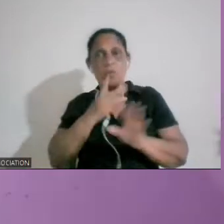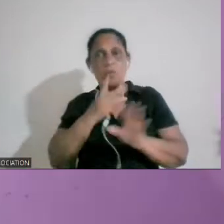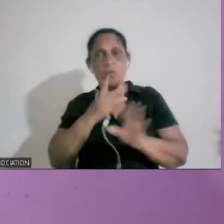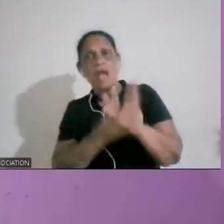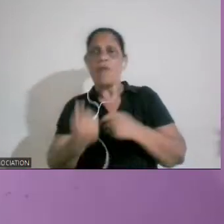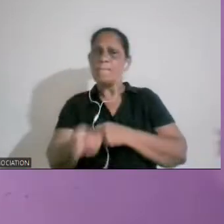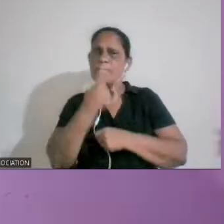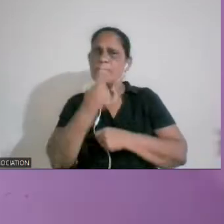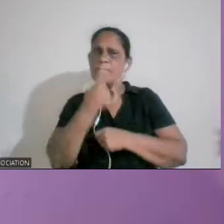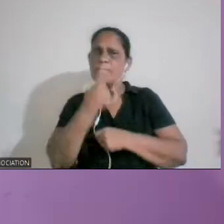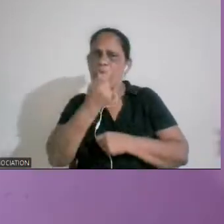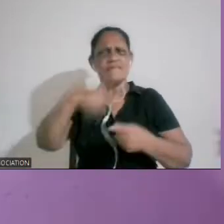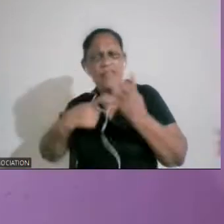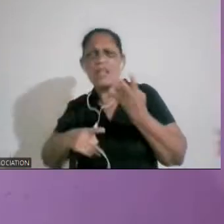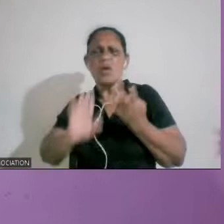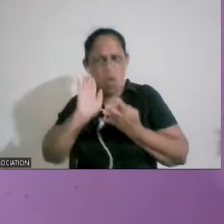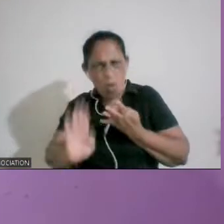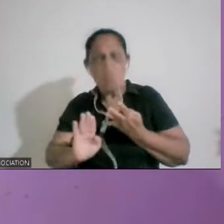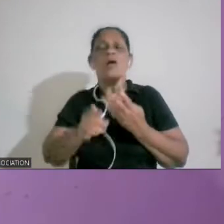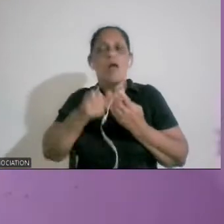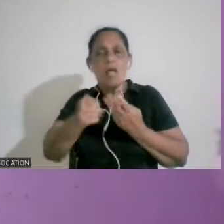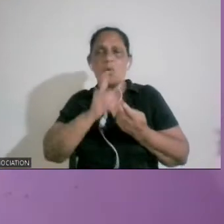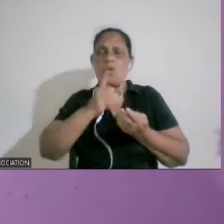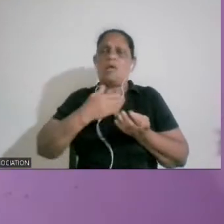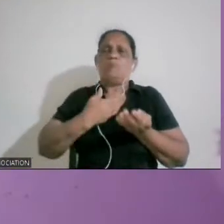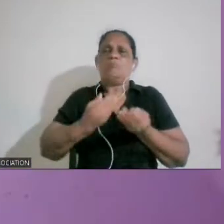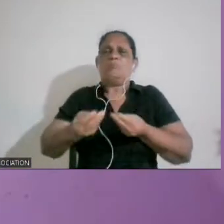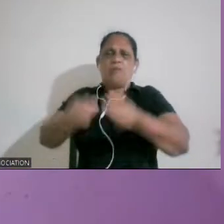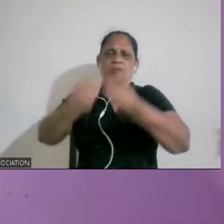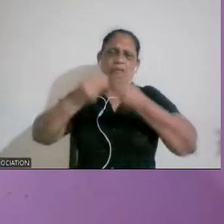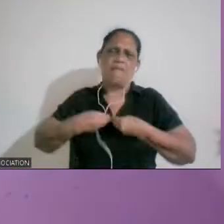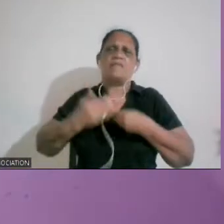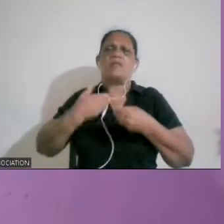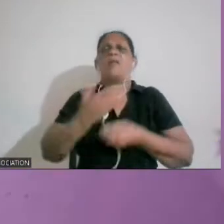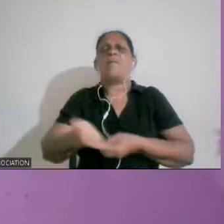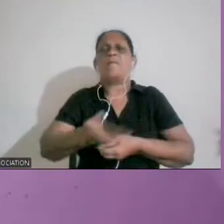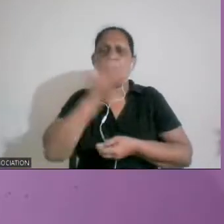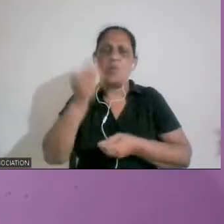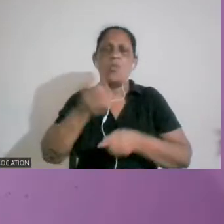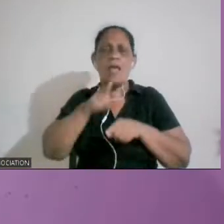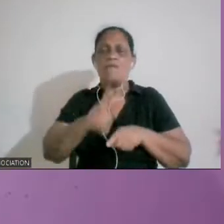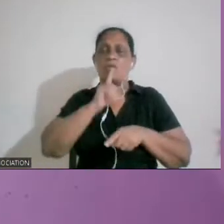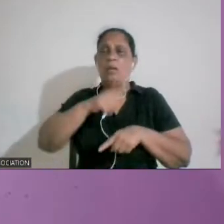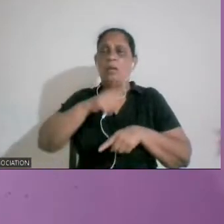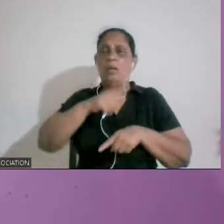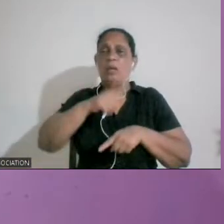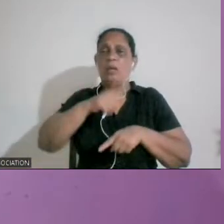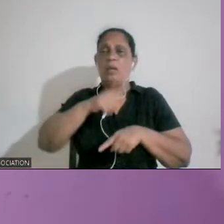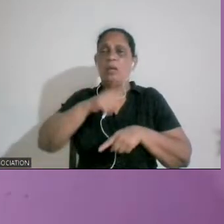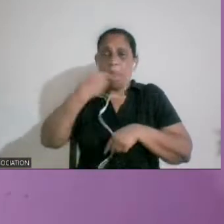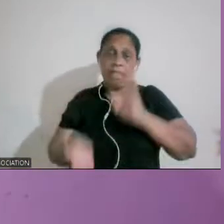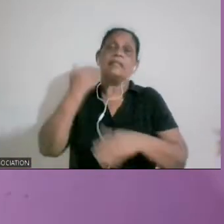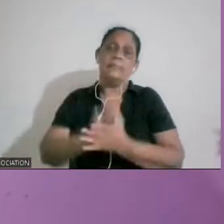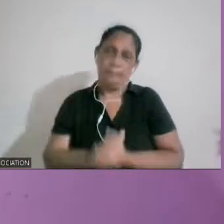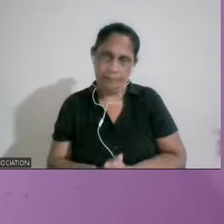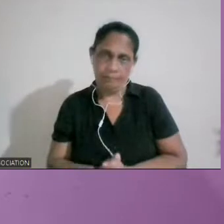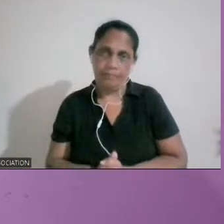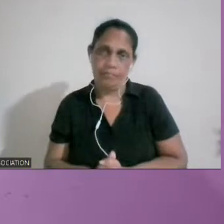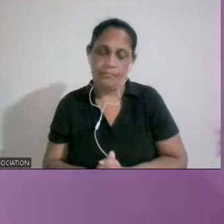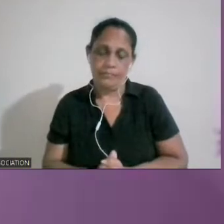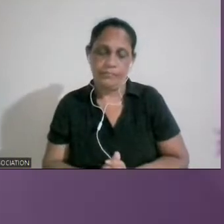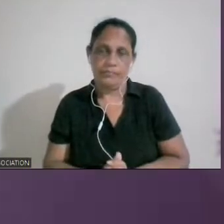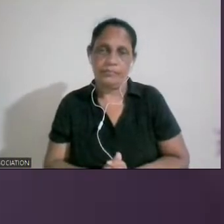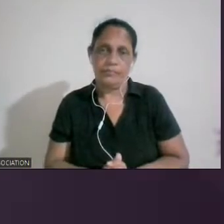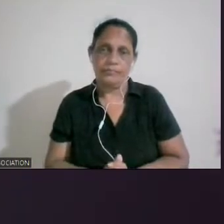you're younger, certain drugs, certain conditions like hypothyroidism or polycystic ovarian syndrome can all lead to heavy